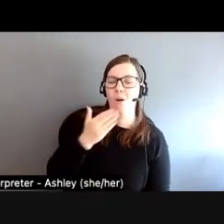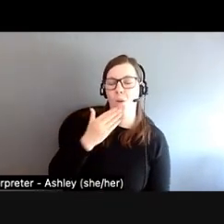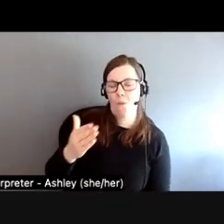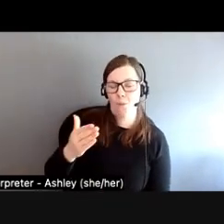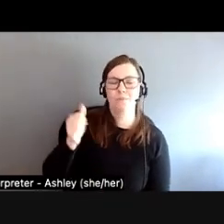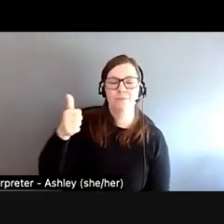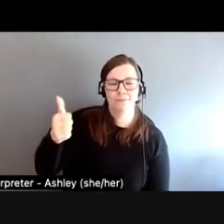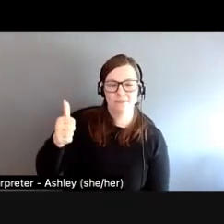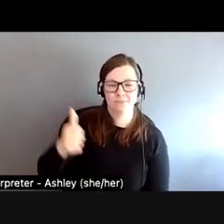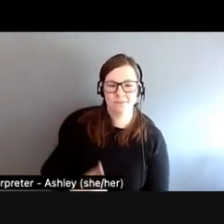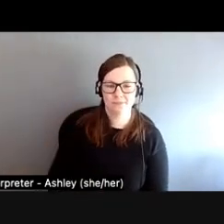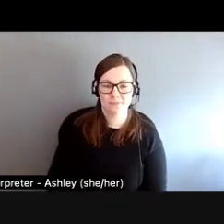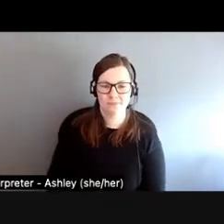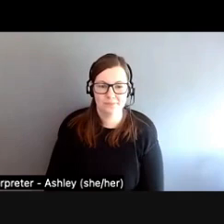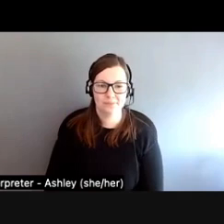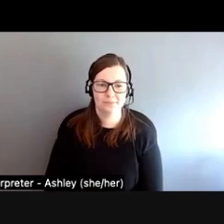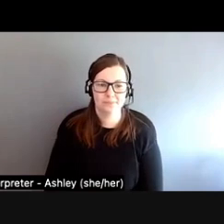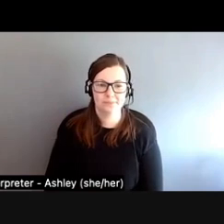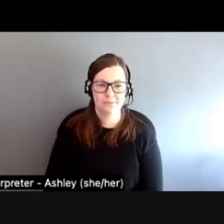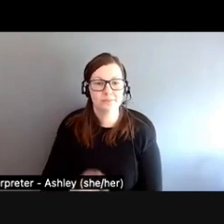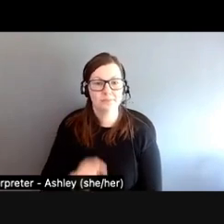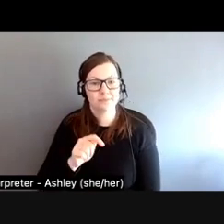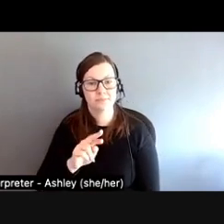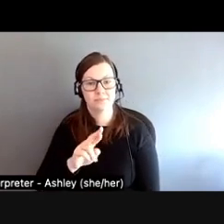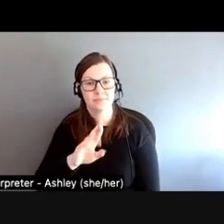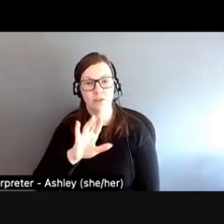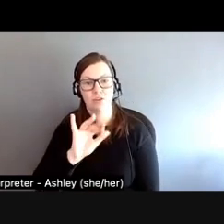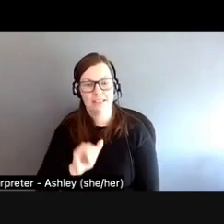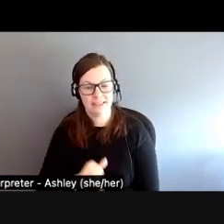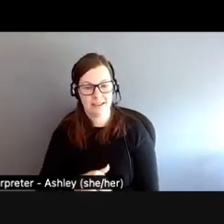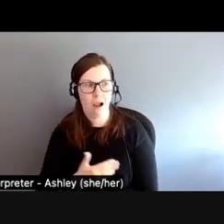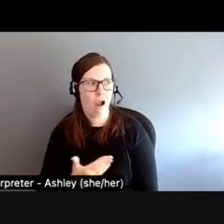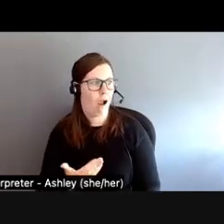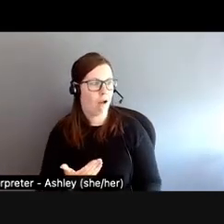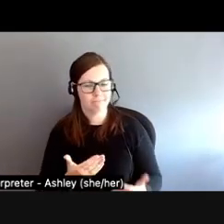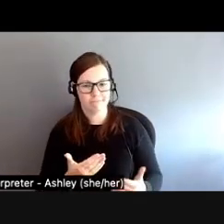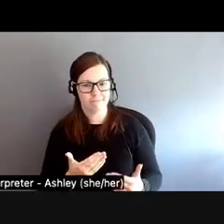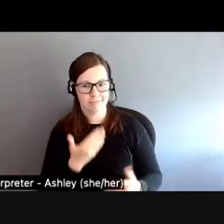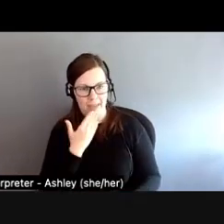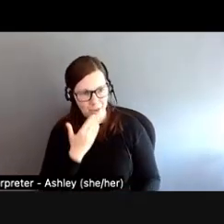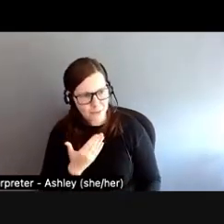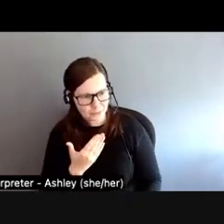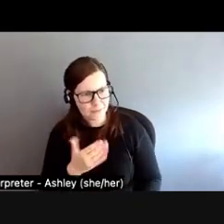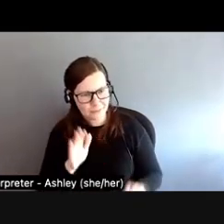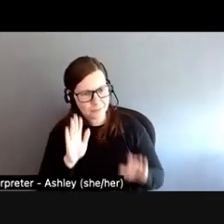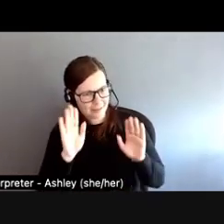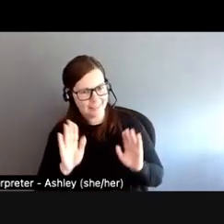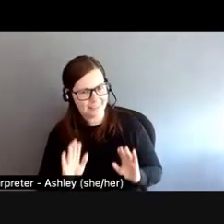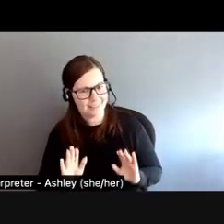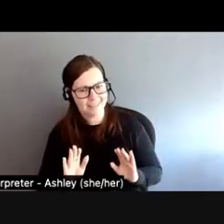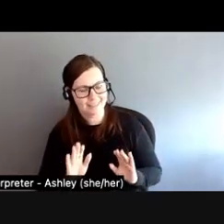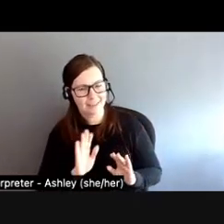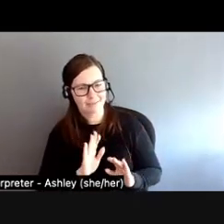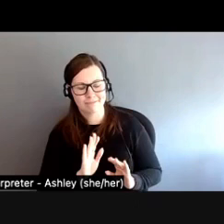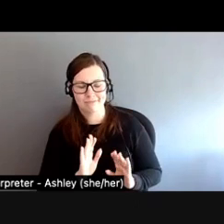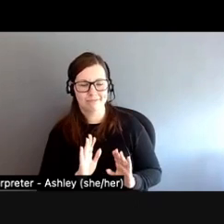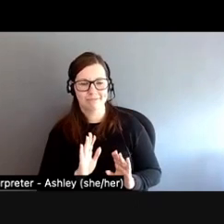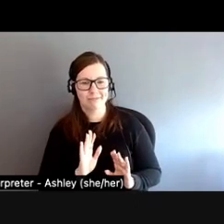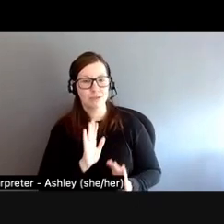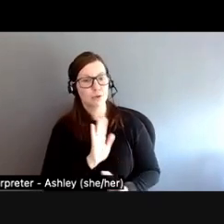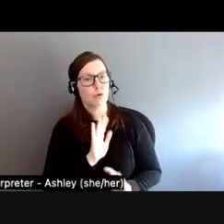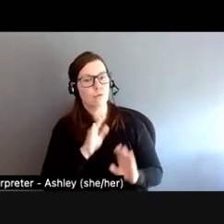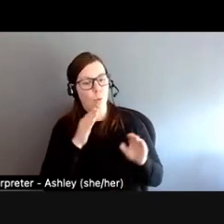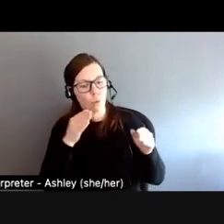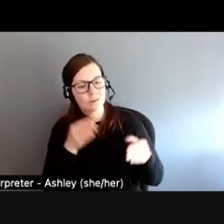Okay. Okay, great. Wow, thanks. That's amazing. Yeah. No, it's really the focus